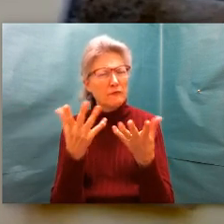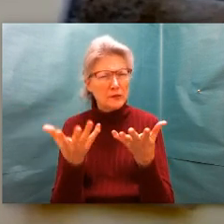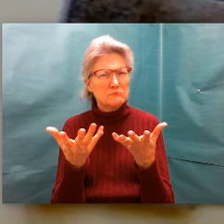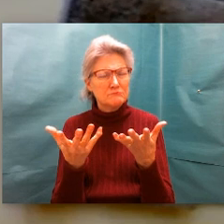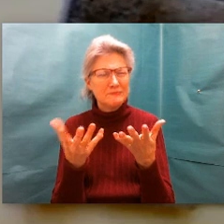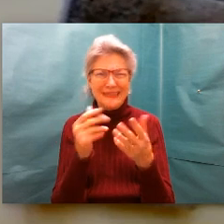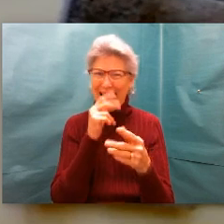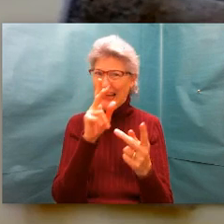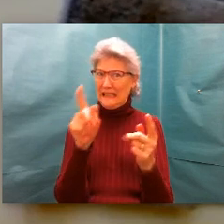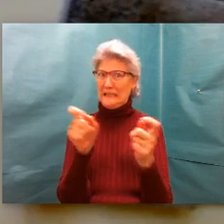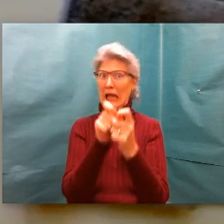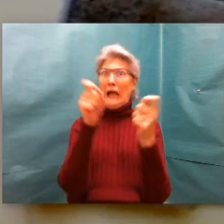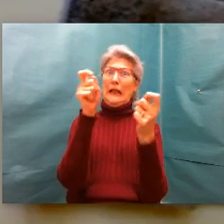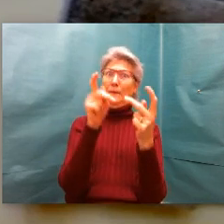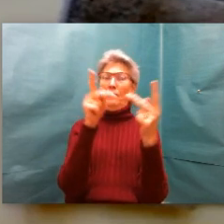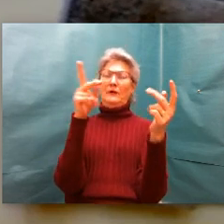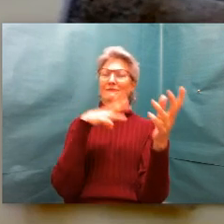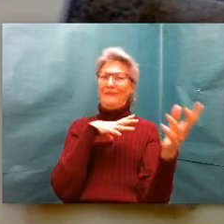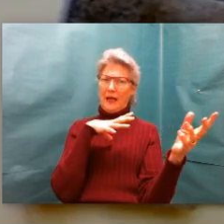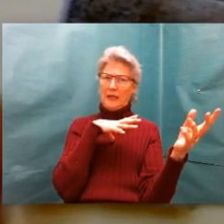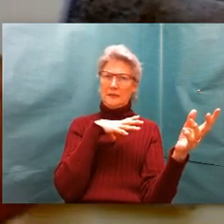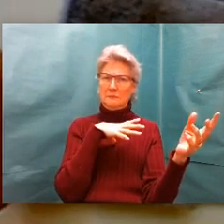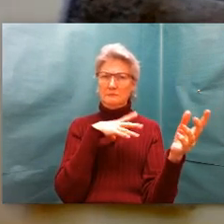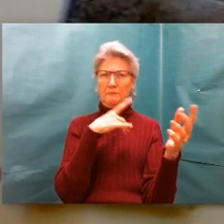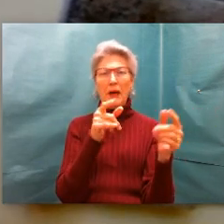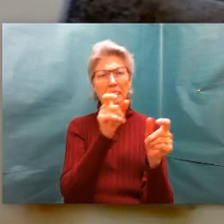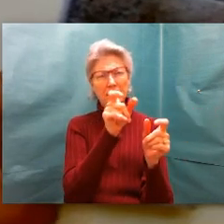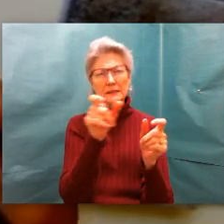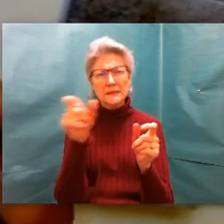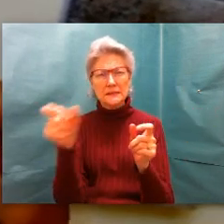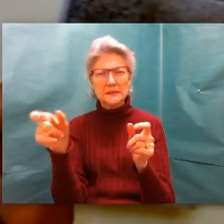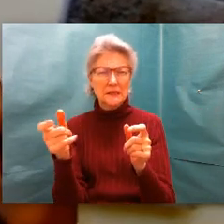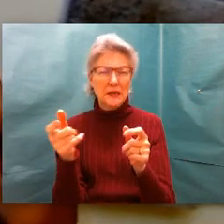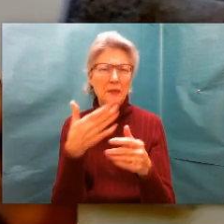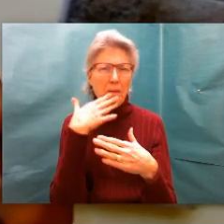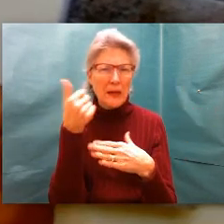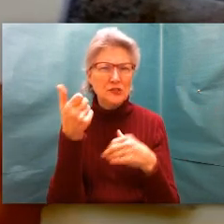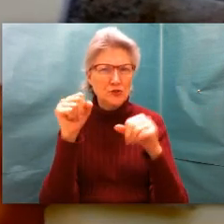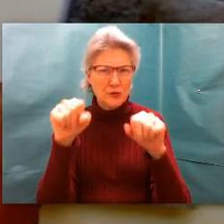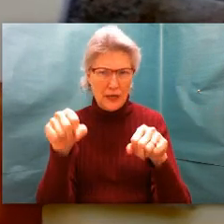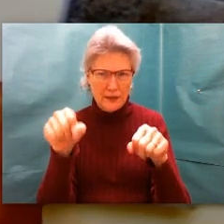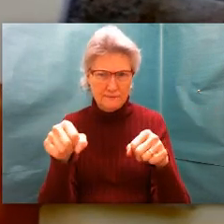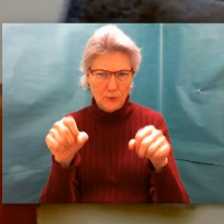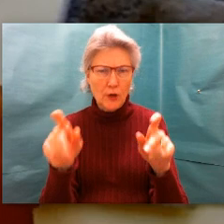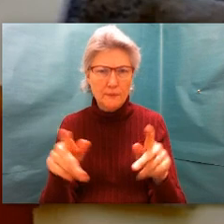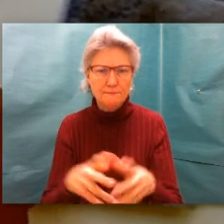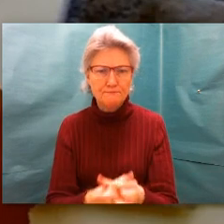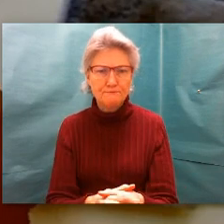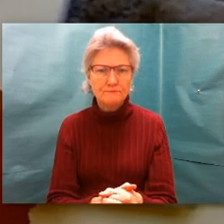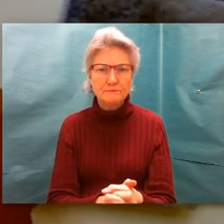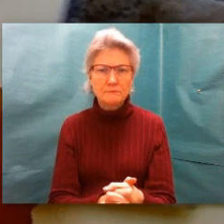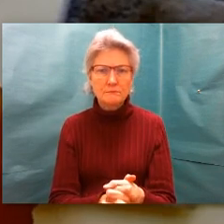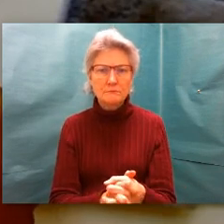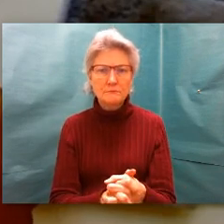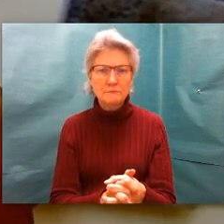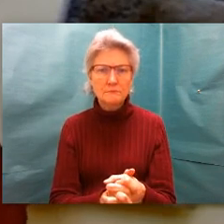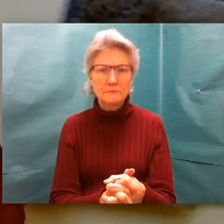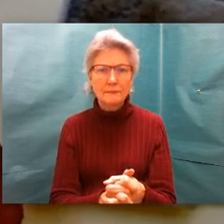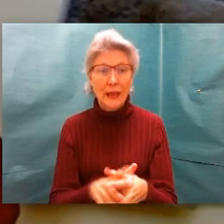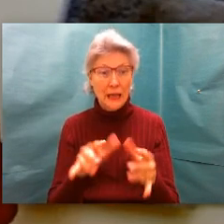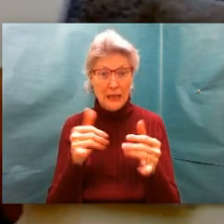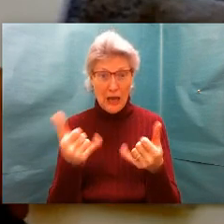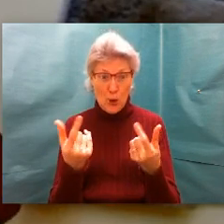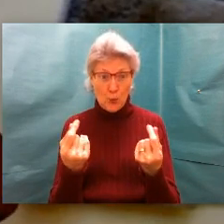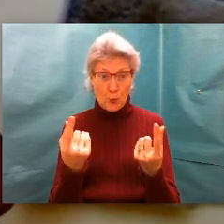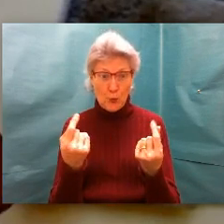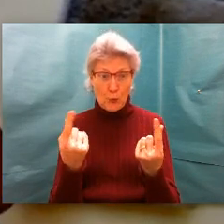exactly perfect, that's okay. If they're not spaced perfectly, kind of like between my 7/8 and 8/8, that's totally fine. So now what I'm